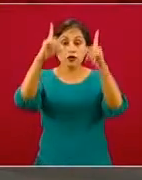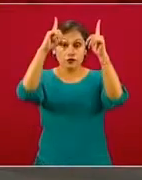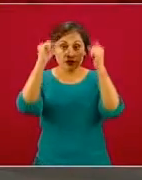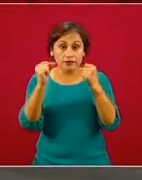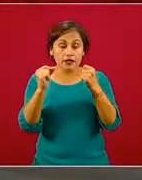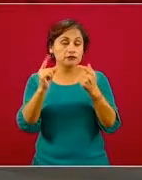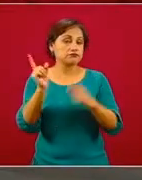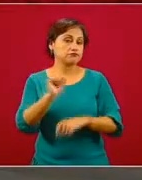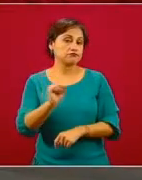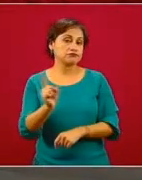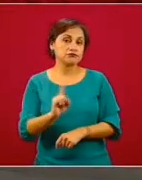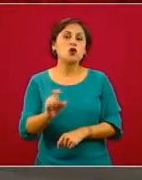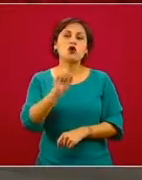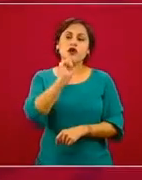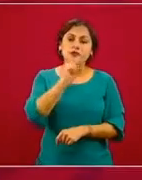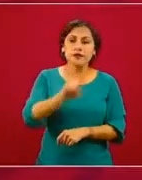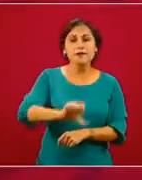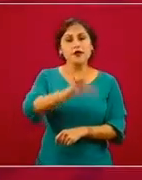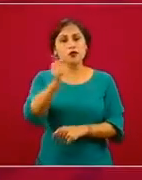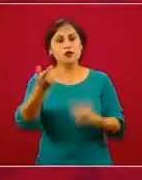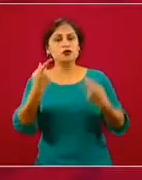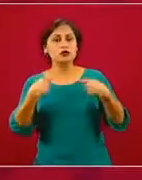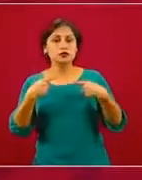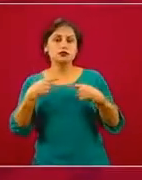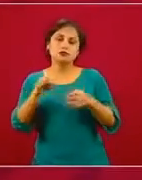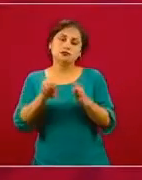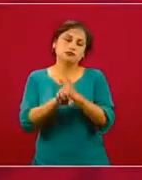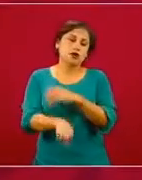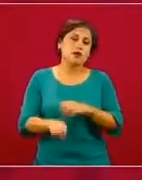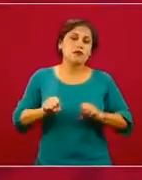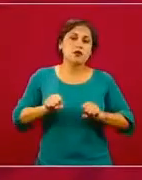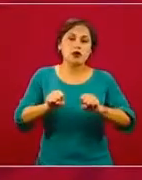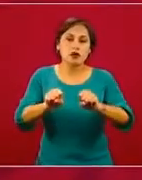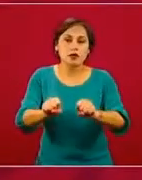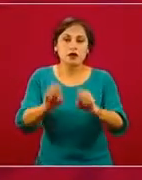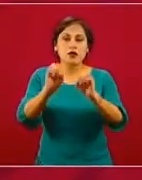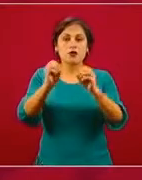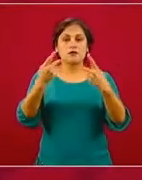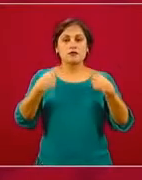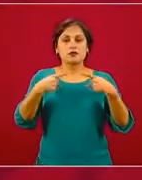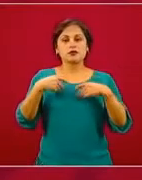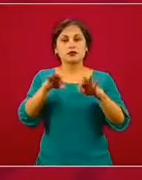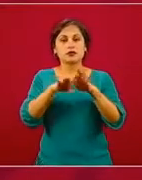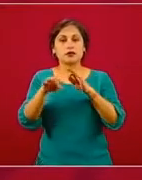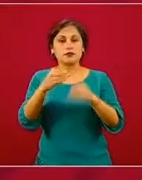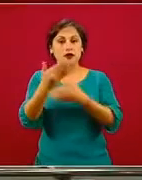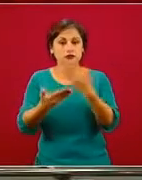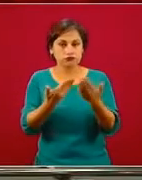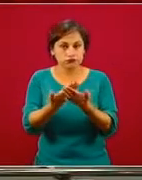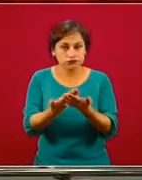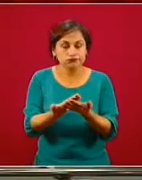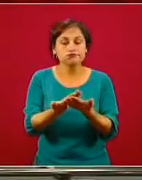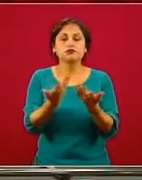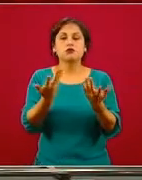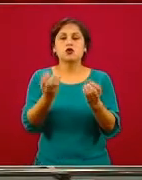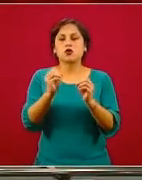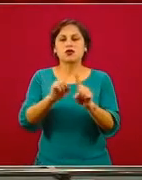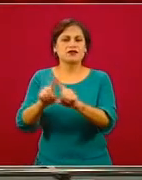exposed to this, and not only talking about doctors and nurses, but also social workers,